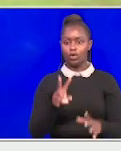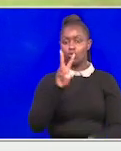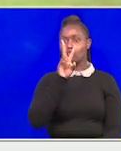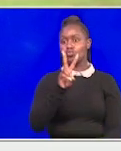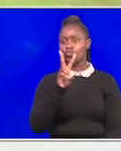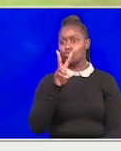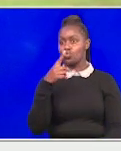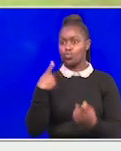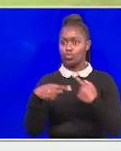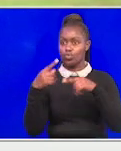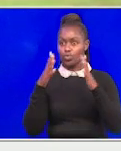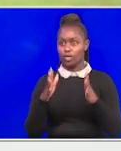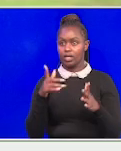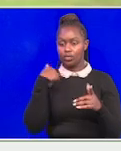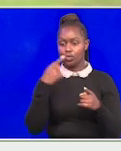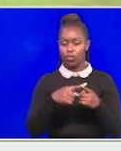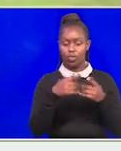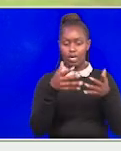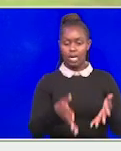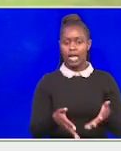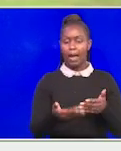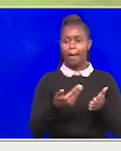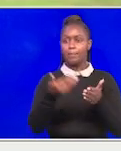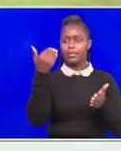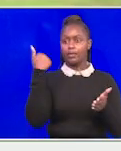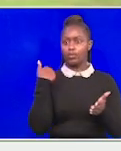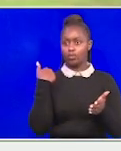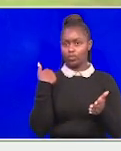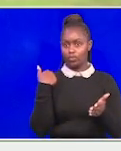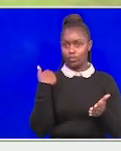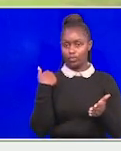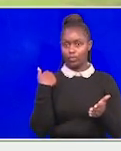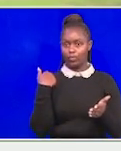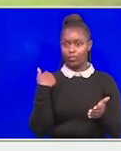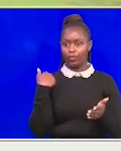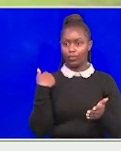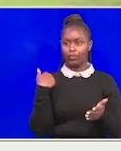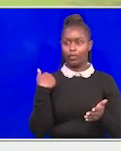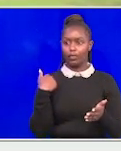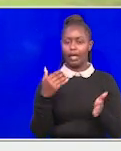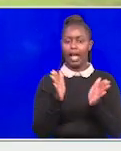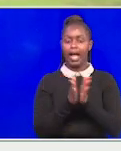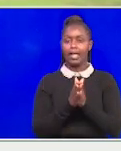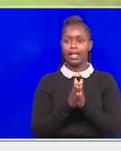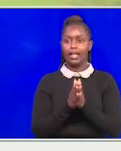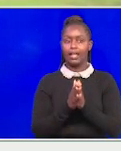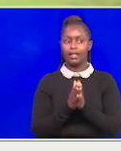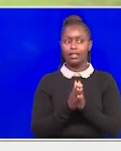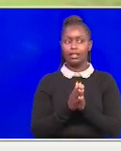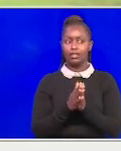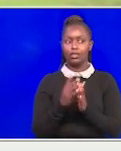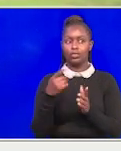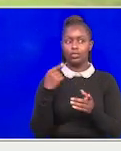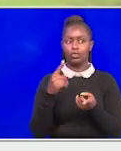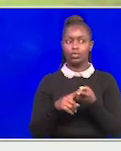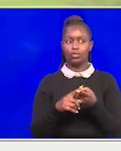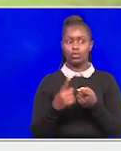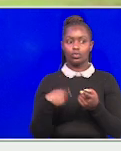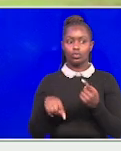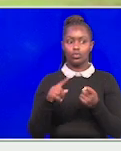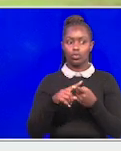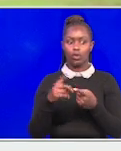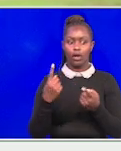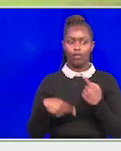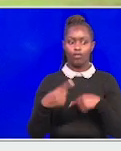winners that have been here before, Louis Ostersen and Kompan Timbe are the only ones to have won it twice.